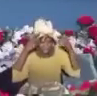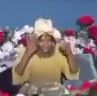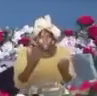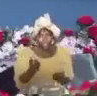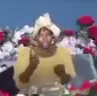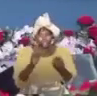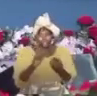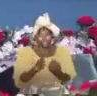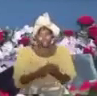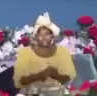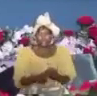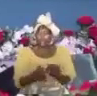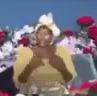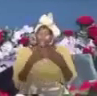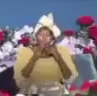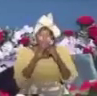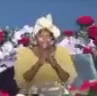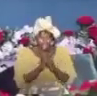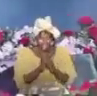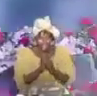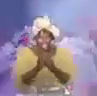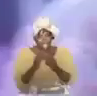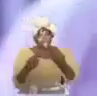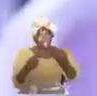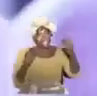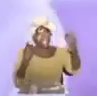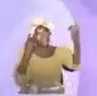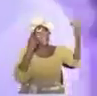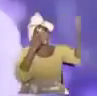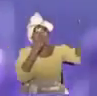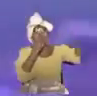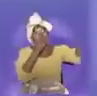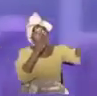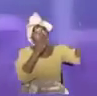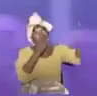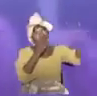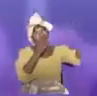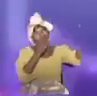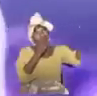our crown and worship you.